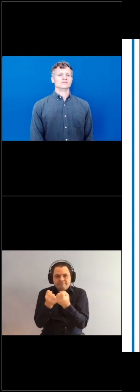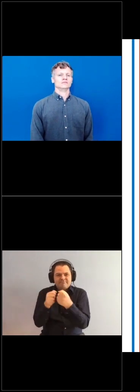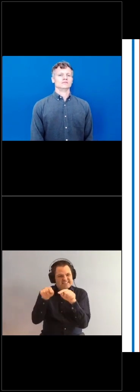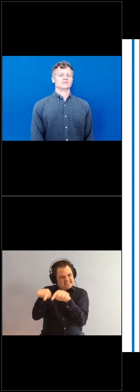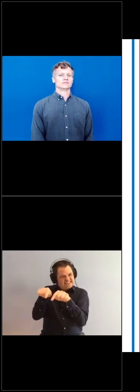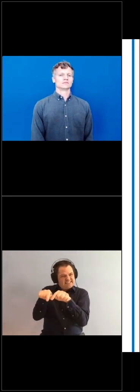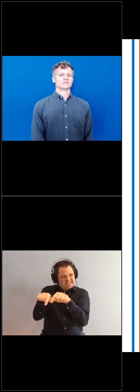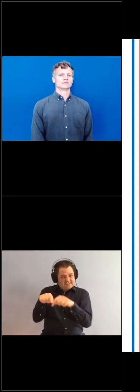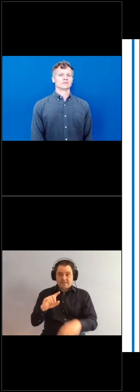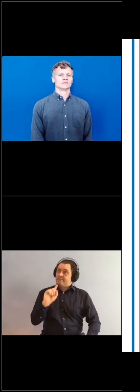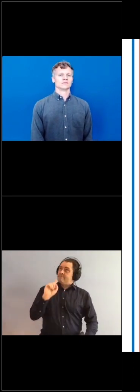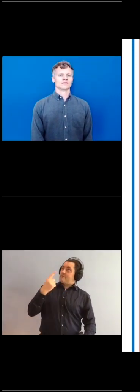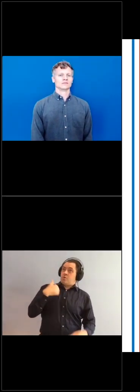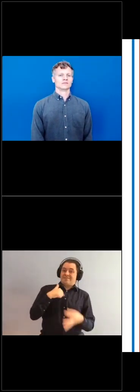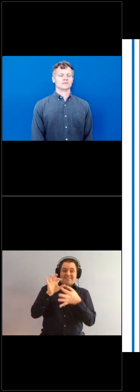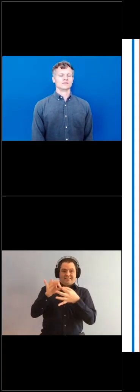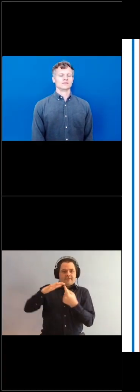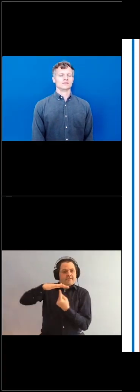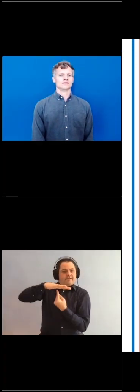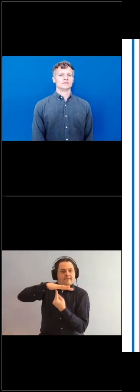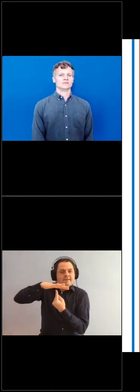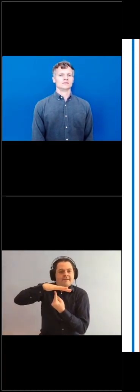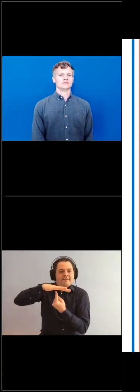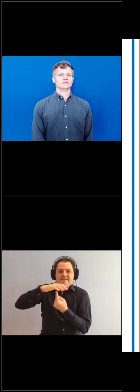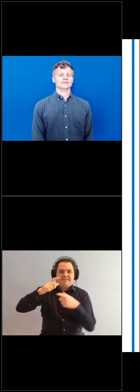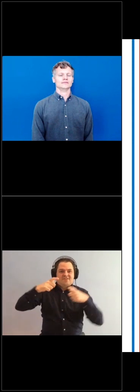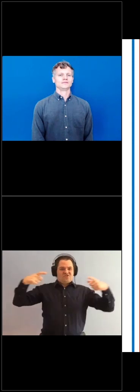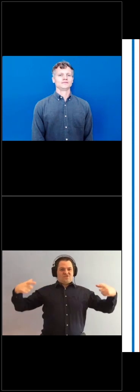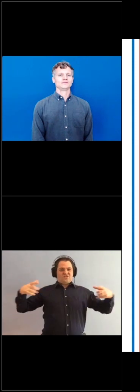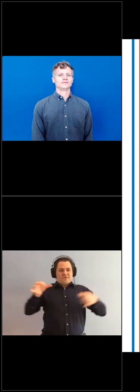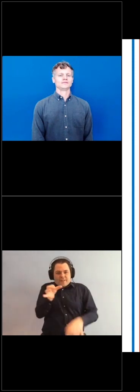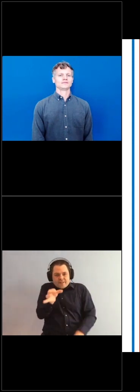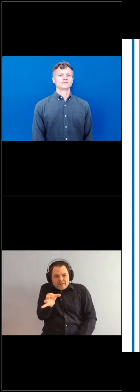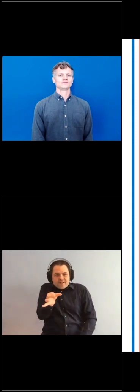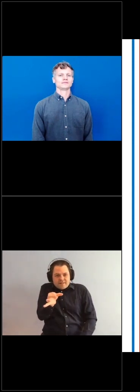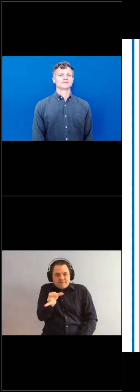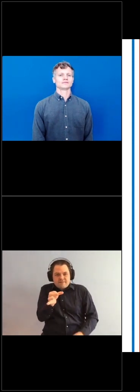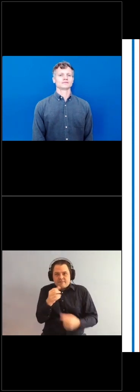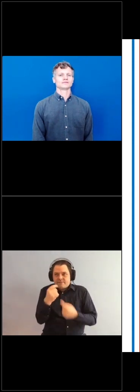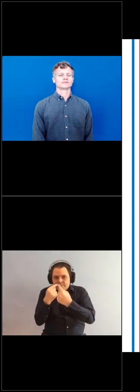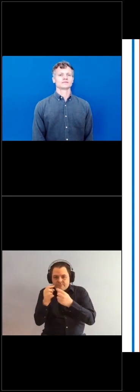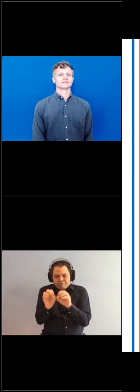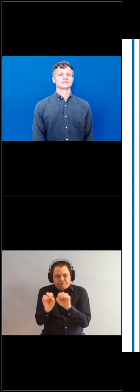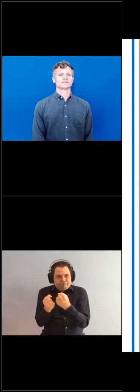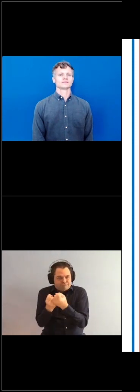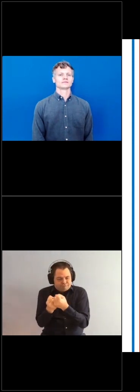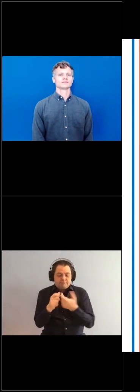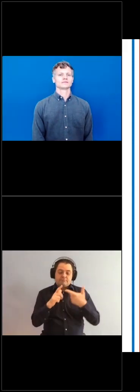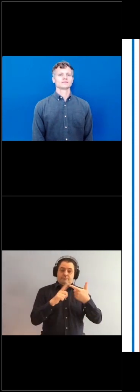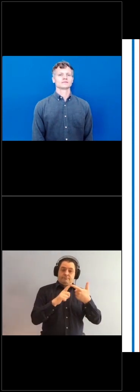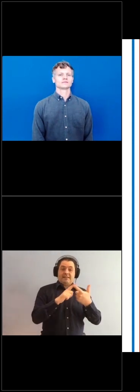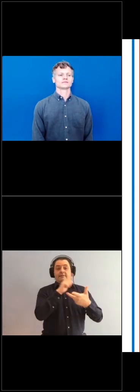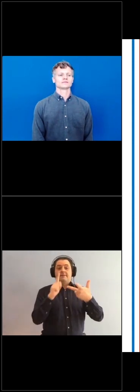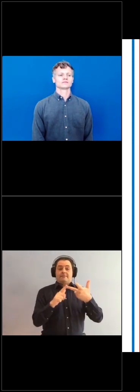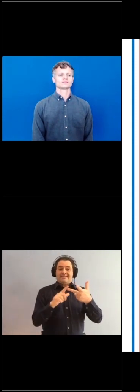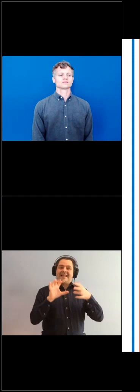thing to really engage with. So the third recommendation is about information and communication